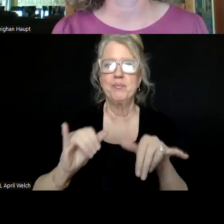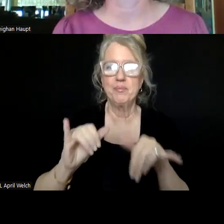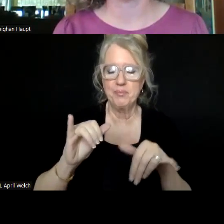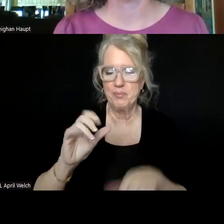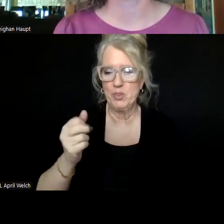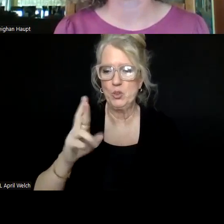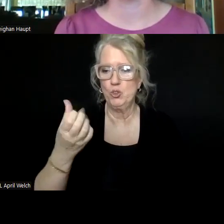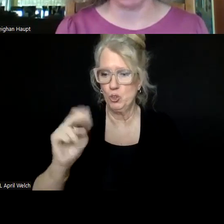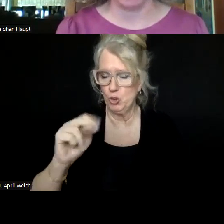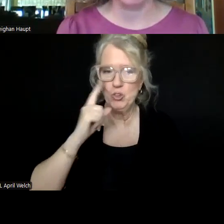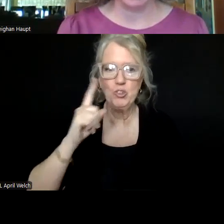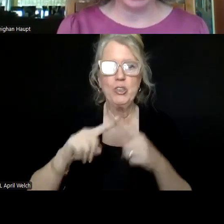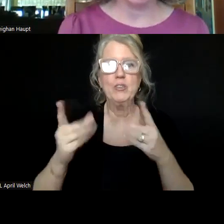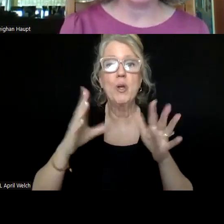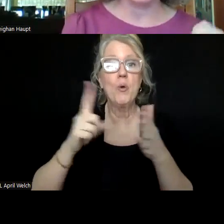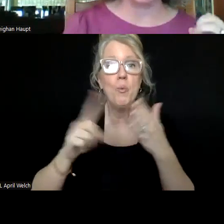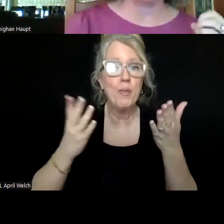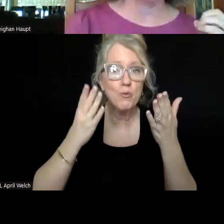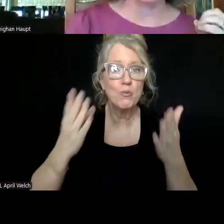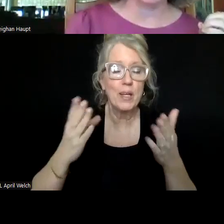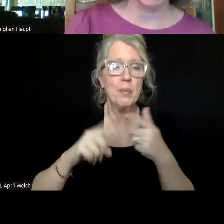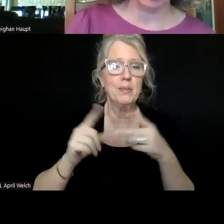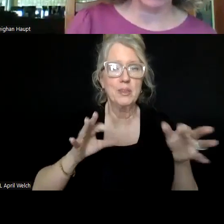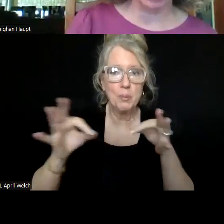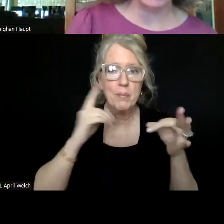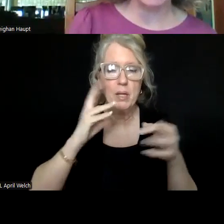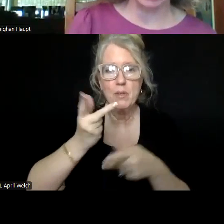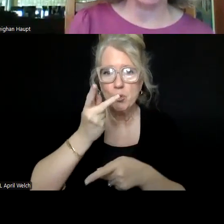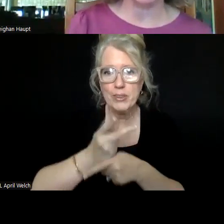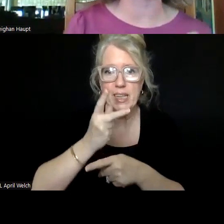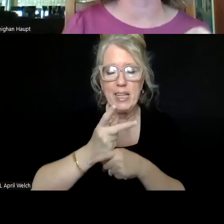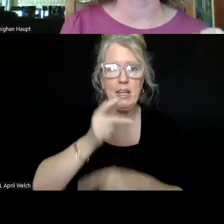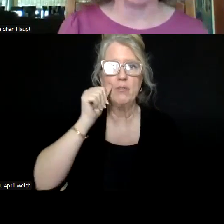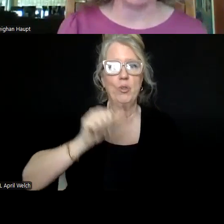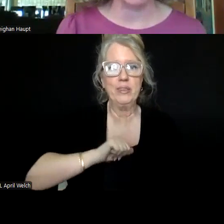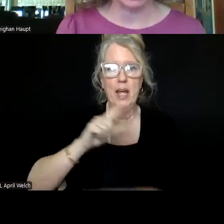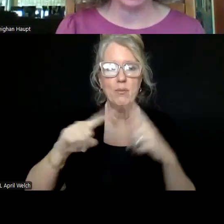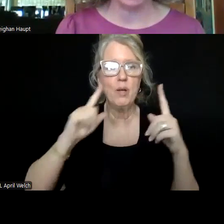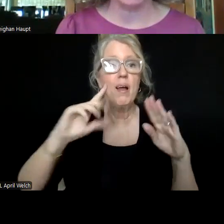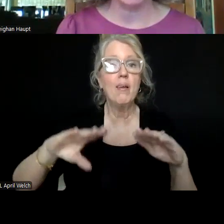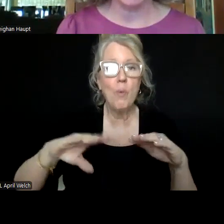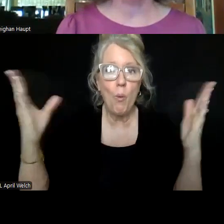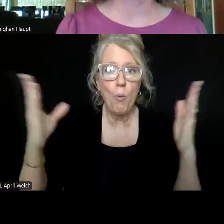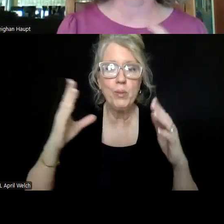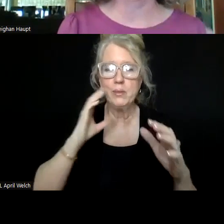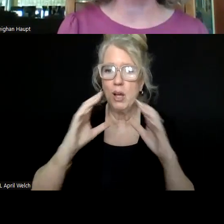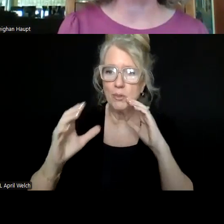General recommends and prescribes. And we're looking at taking care of oneself, having open